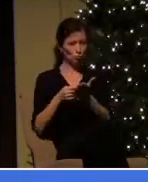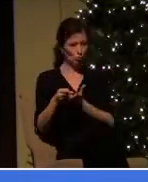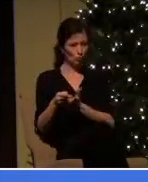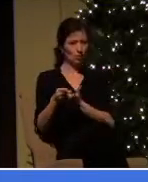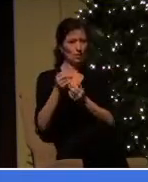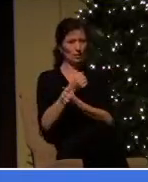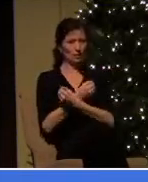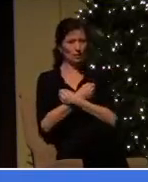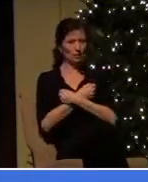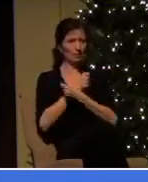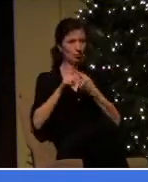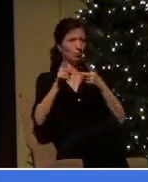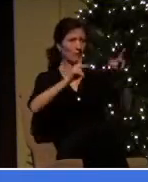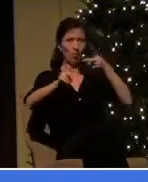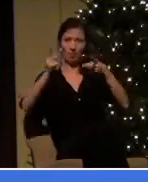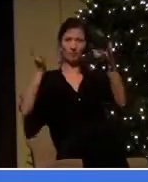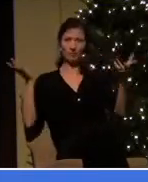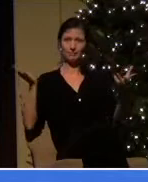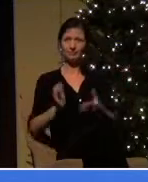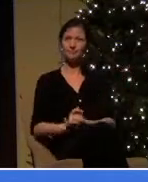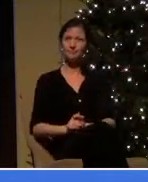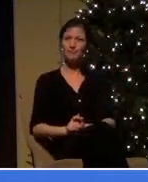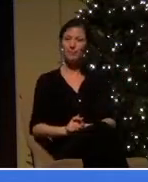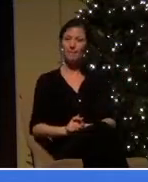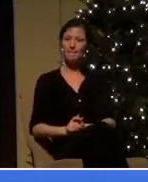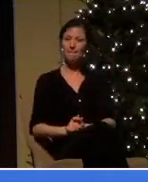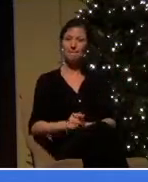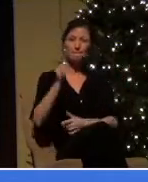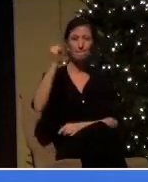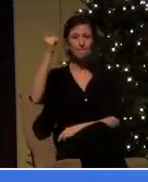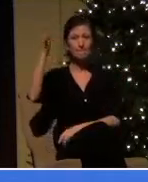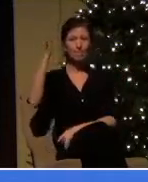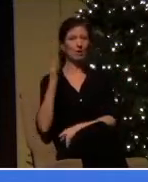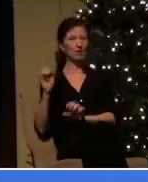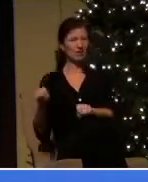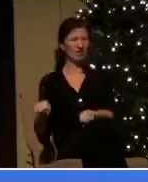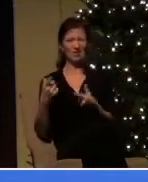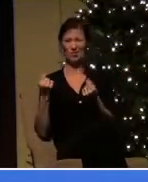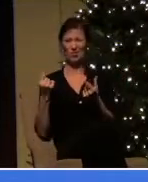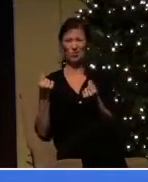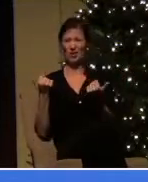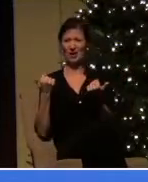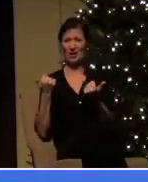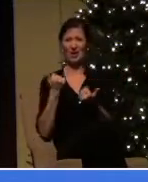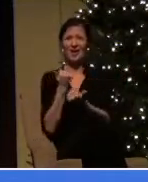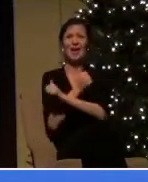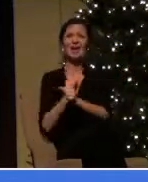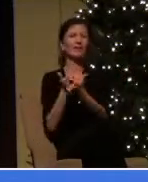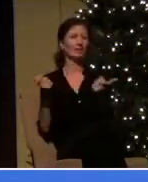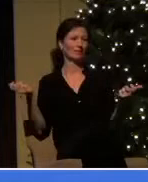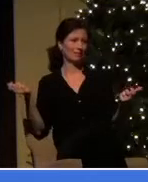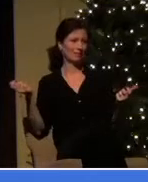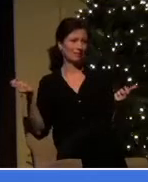lives, stand in faith and expectation that God can do far more abundantly than all that we can ask or think. And I, for one, believe that in the year